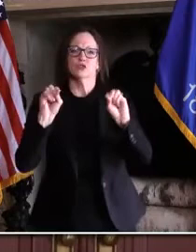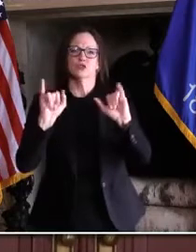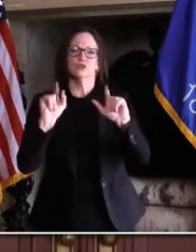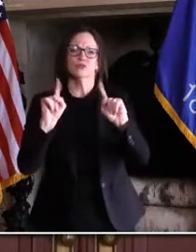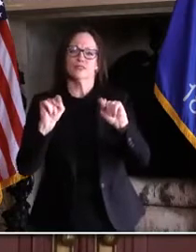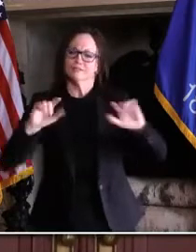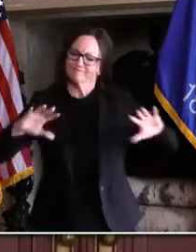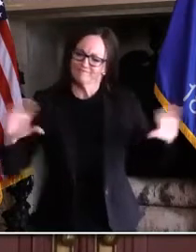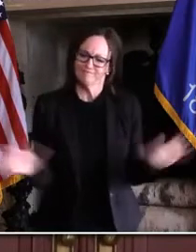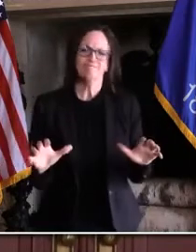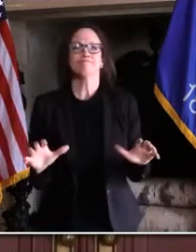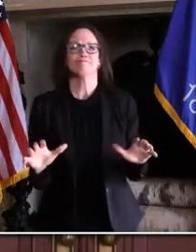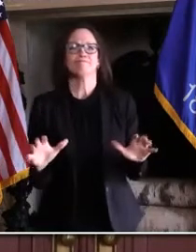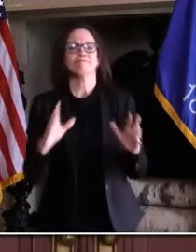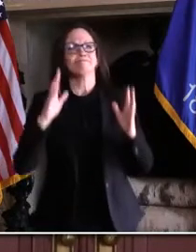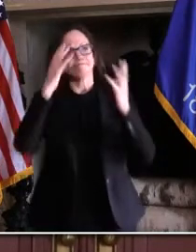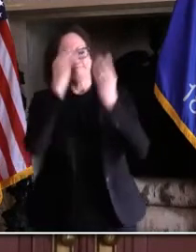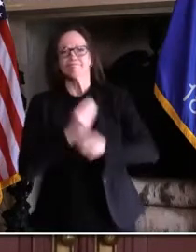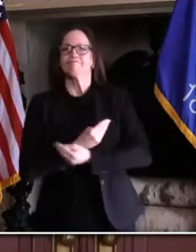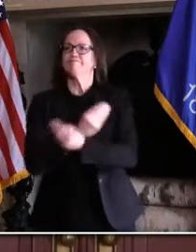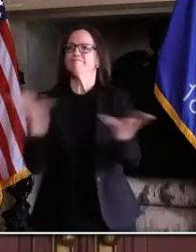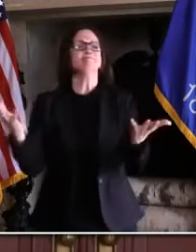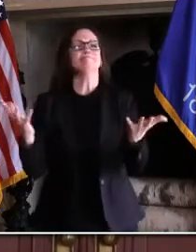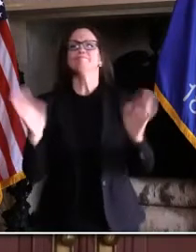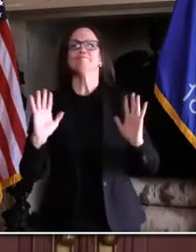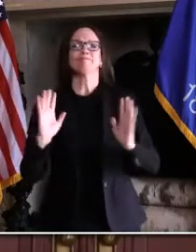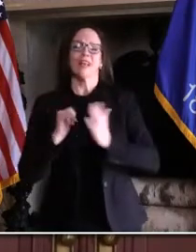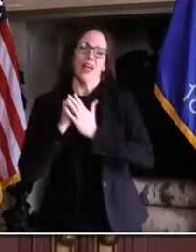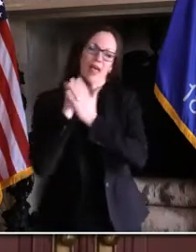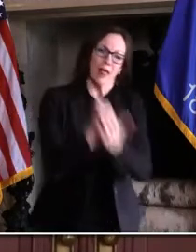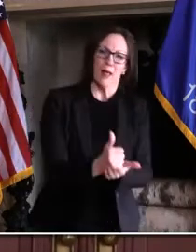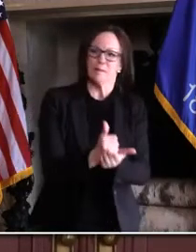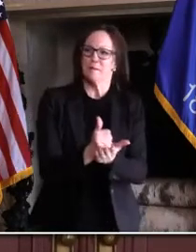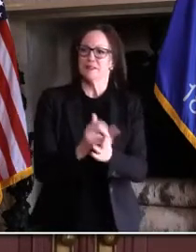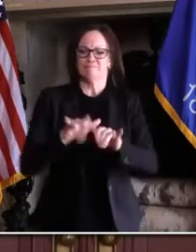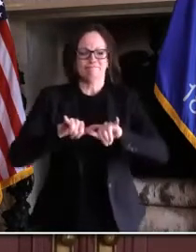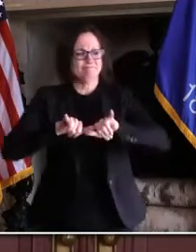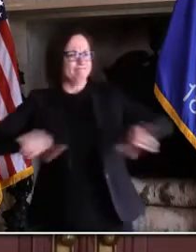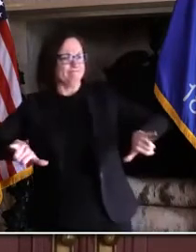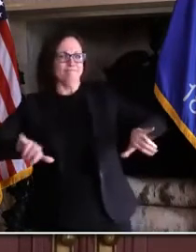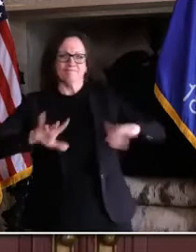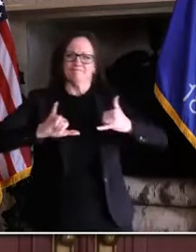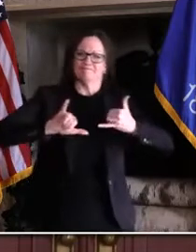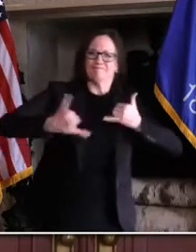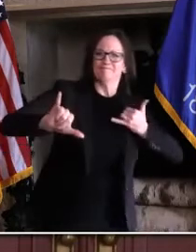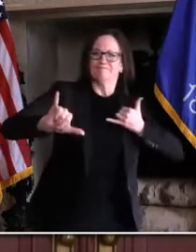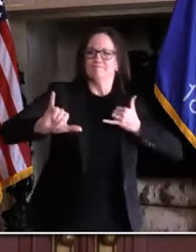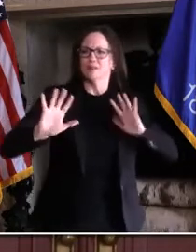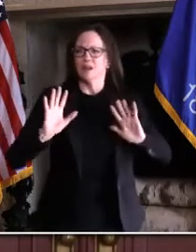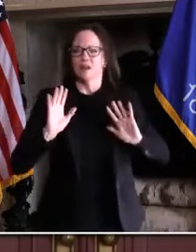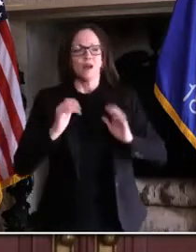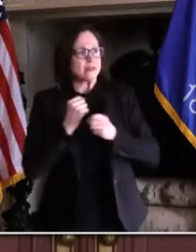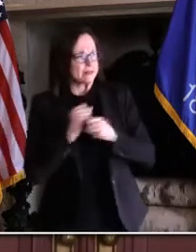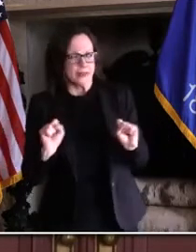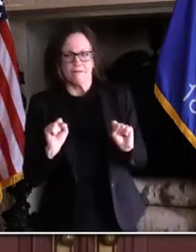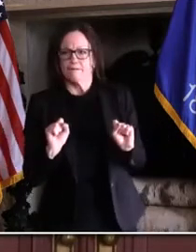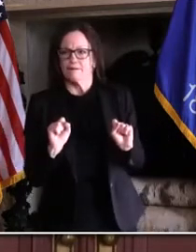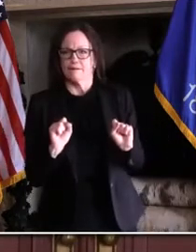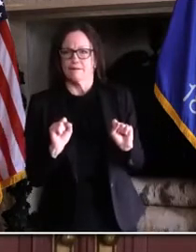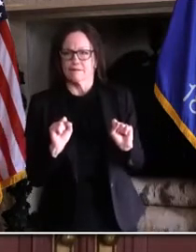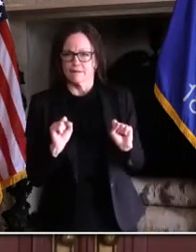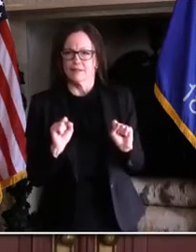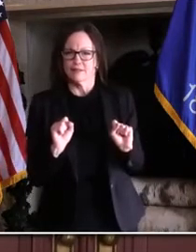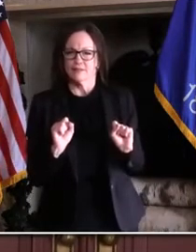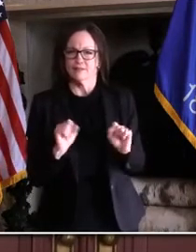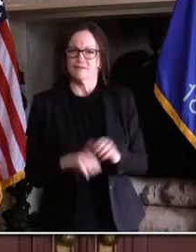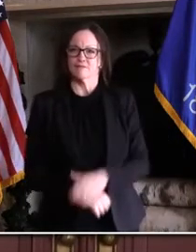going to be the bottom line for me, keeping people safe. Our deepest sympathies are with the families and friends of those